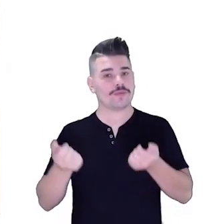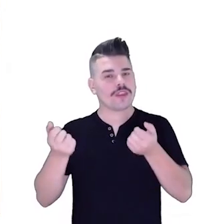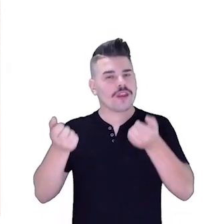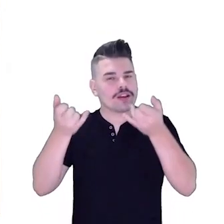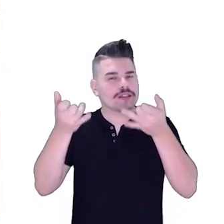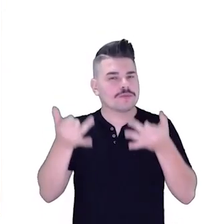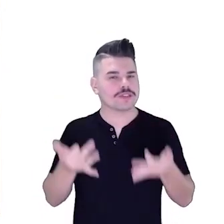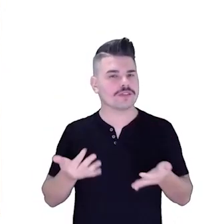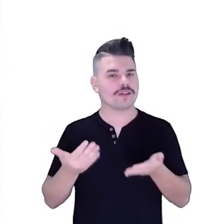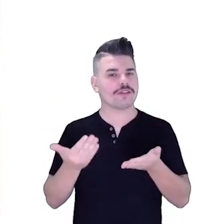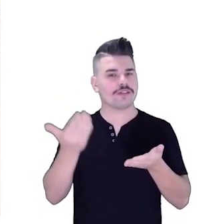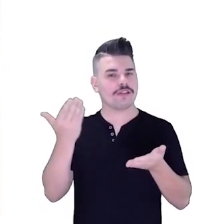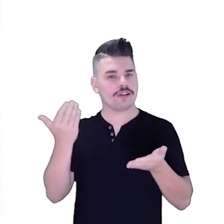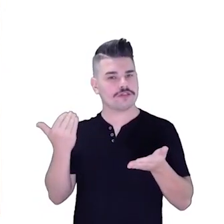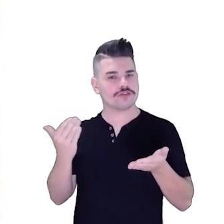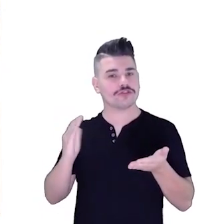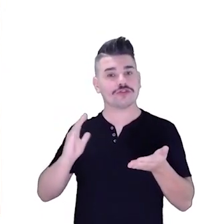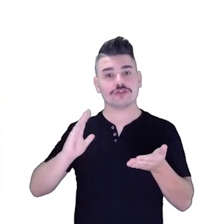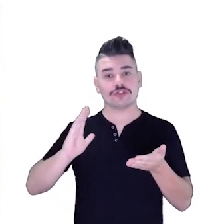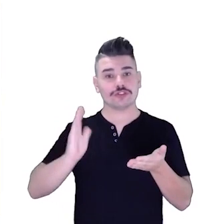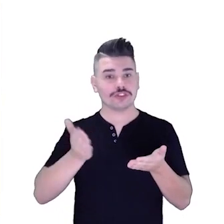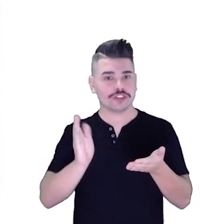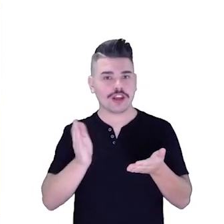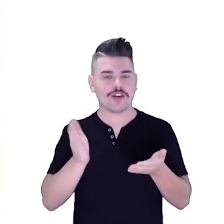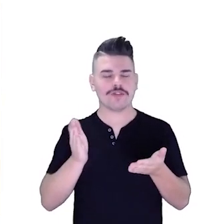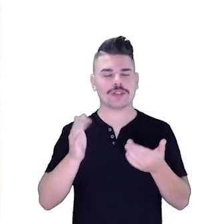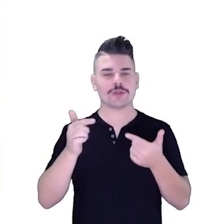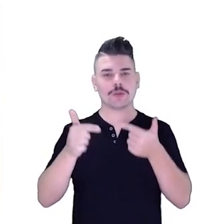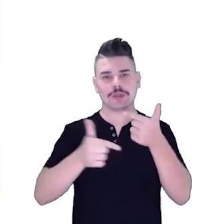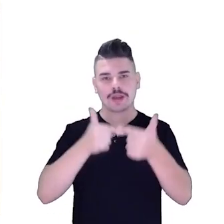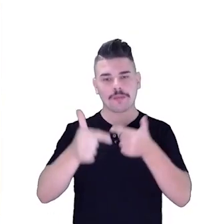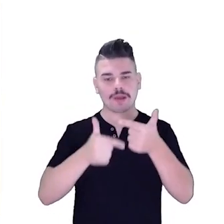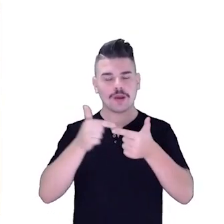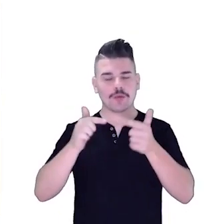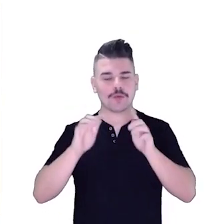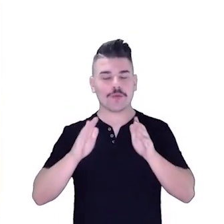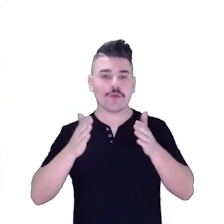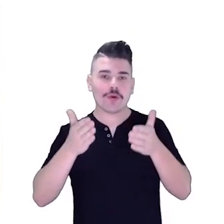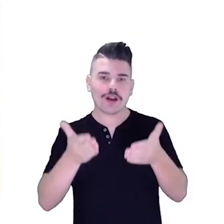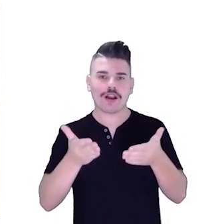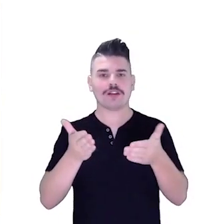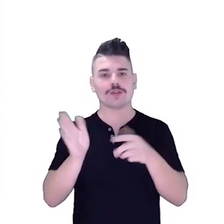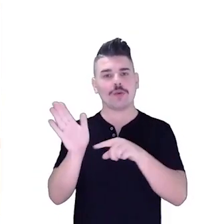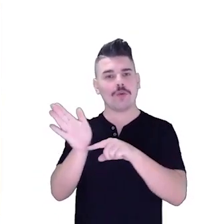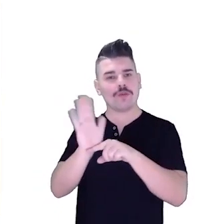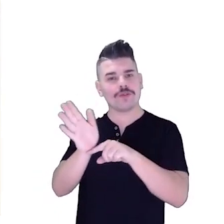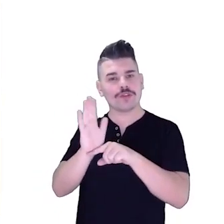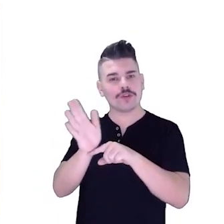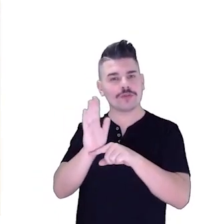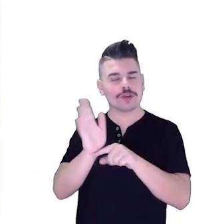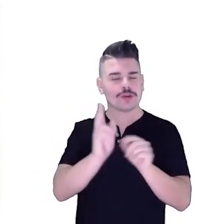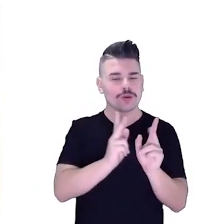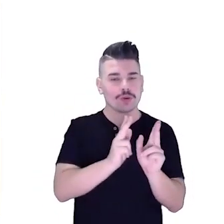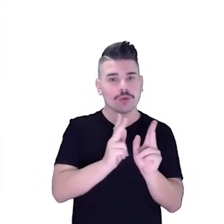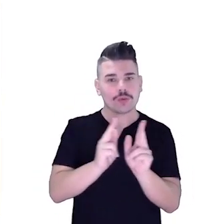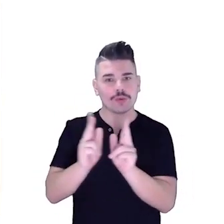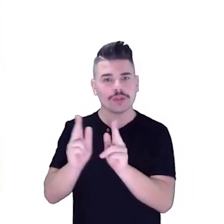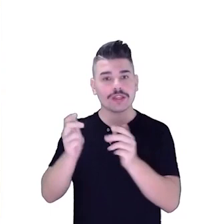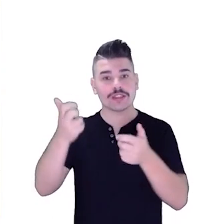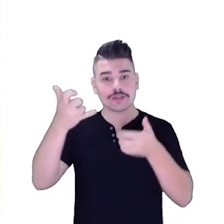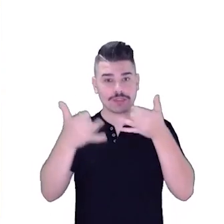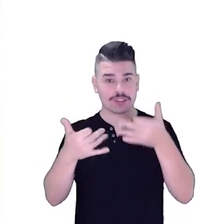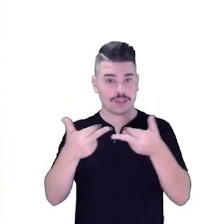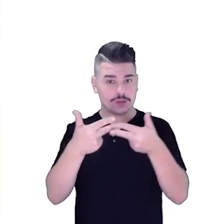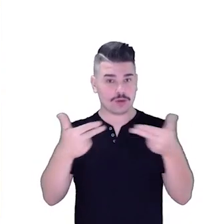Então ela fala que já tinha feito antes um curta-metragem falando sobre uma pessoa